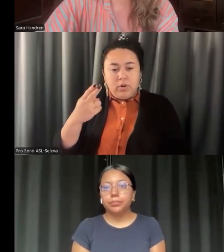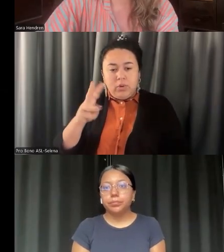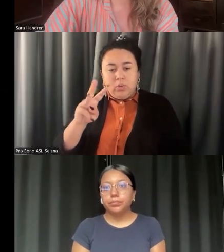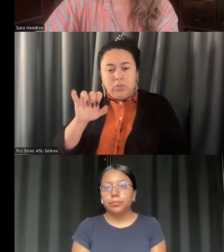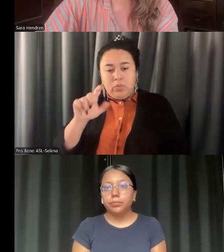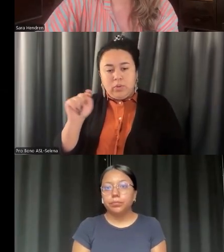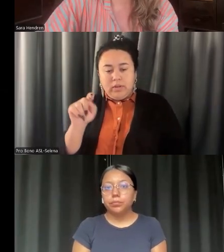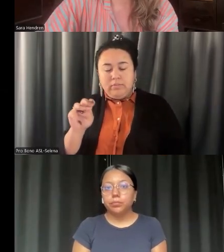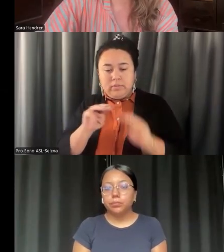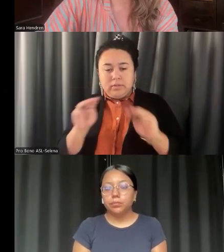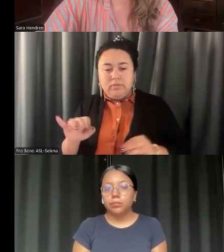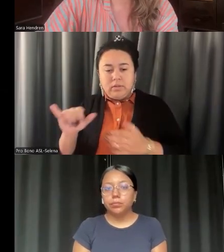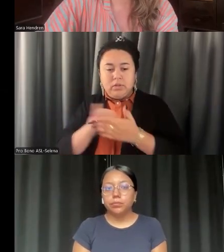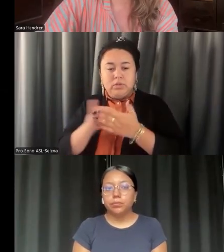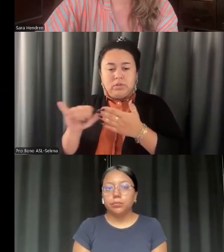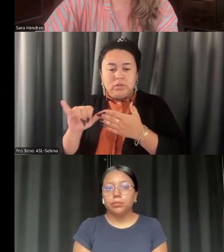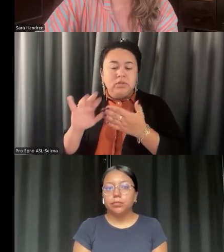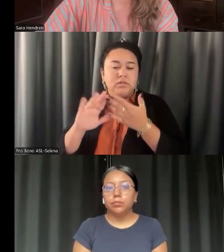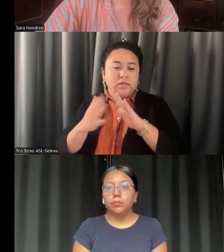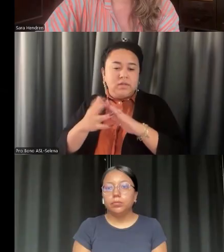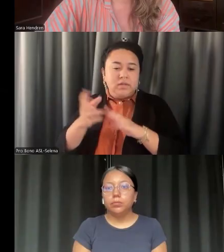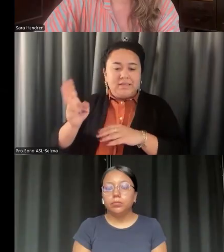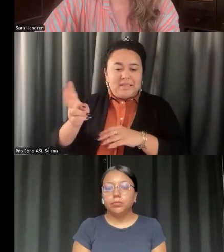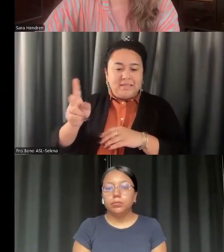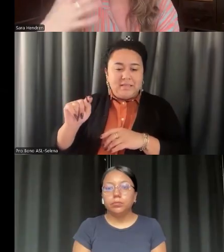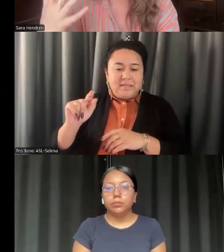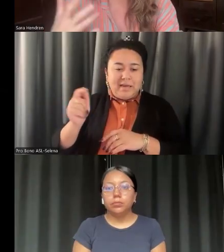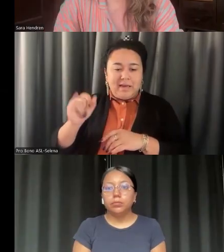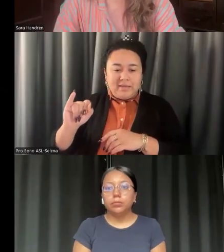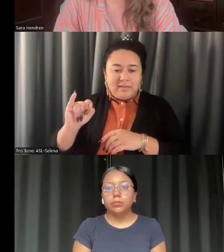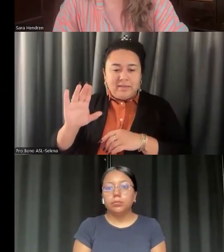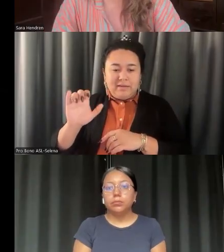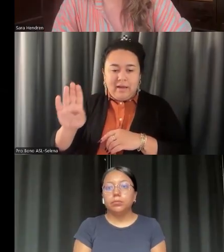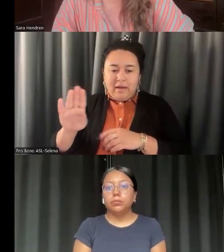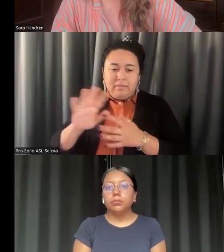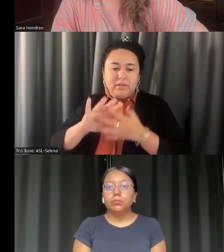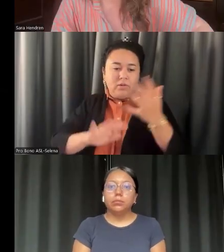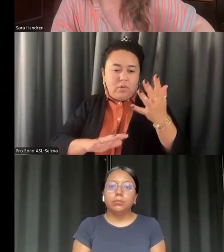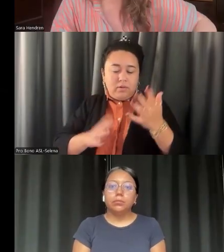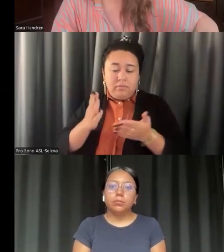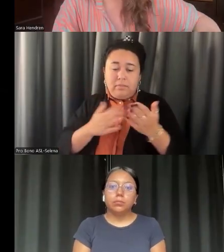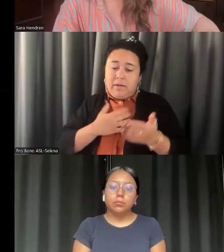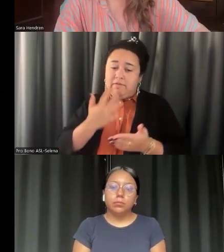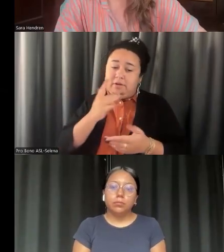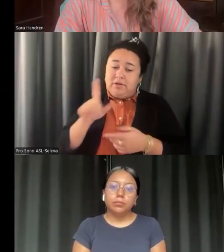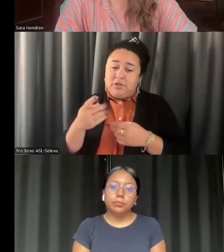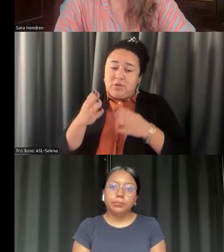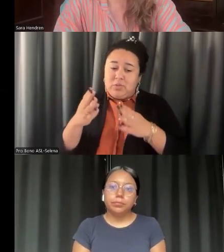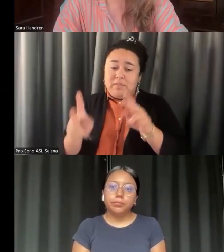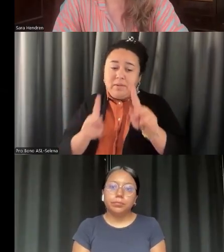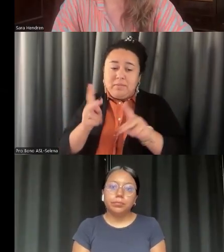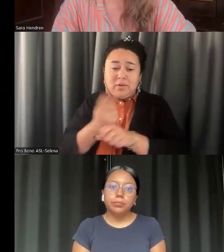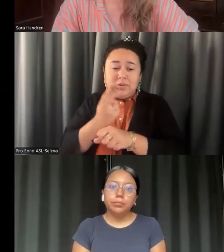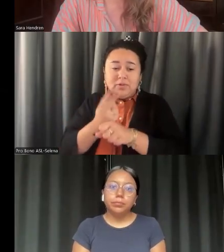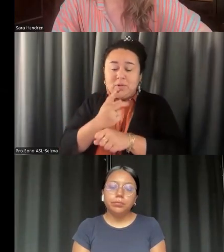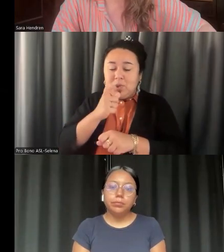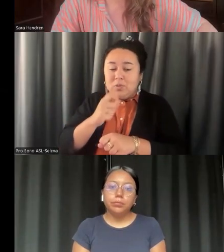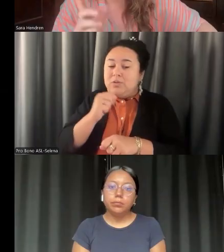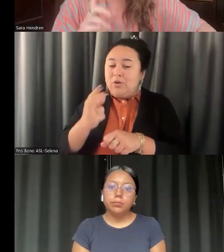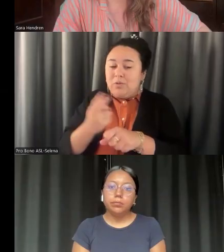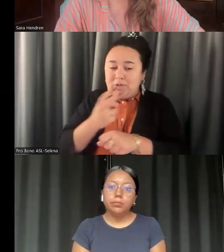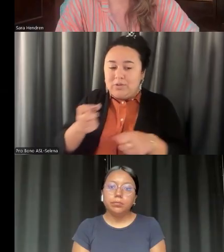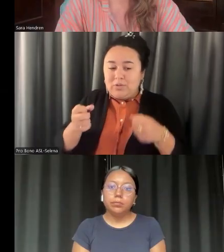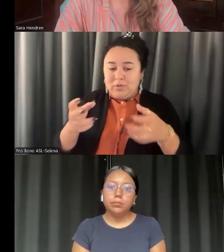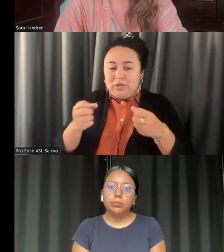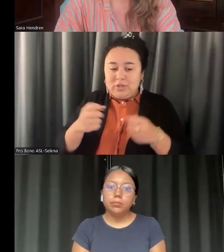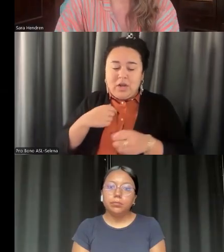on New York City taxi cabs and so on. And then, perhaps my favorite is just the way that people use it, even who don't use wheelchairs, and I'll